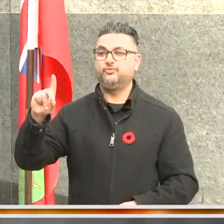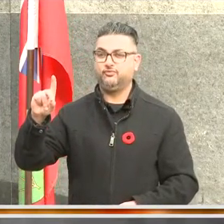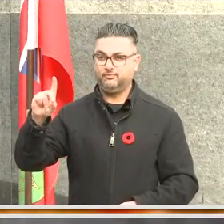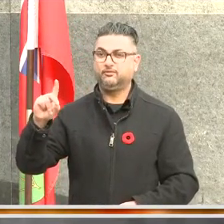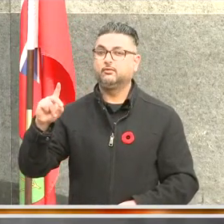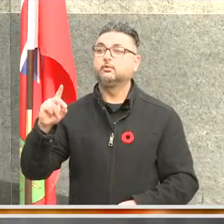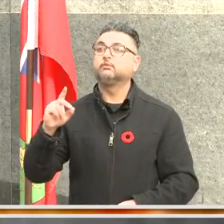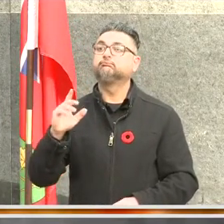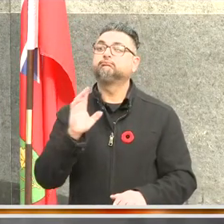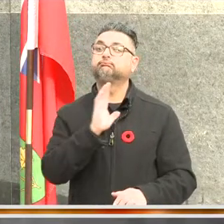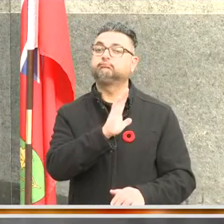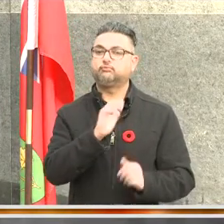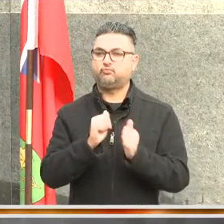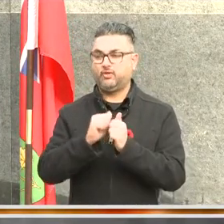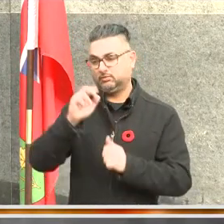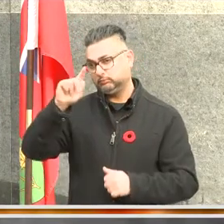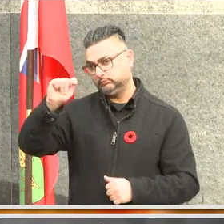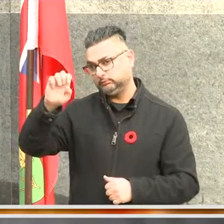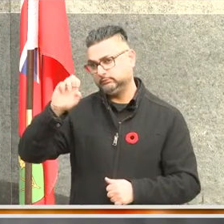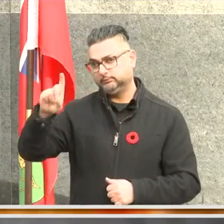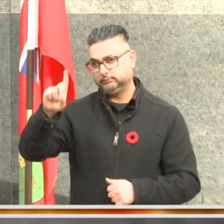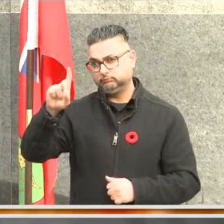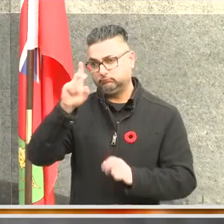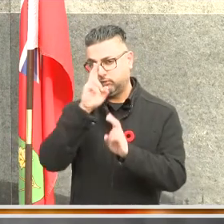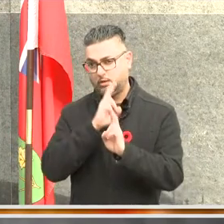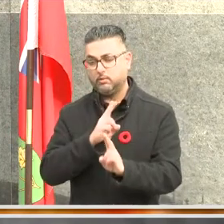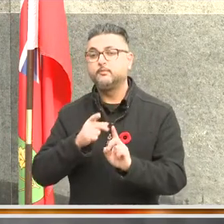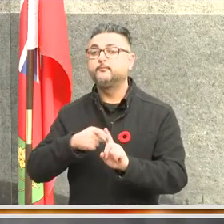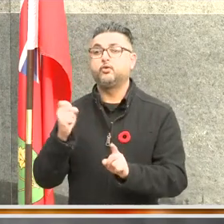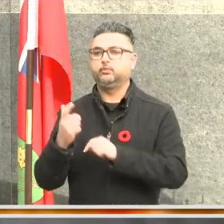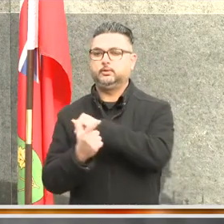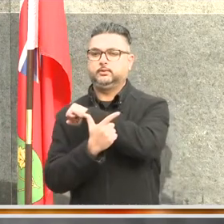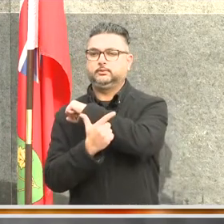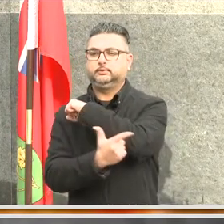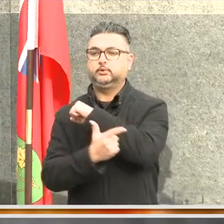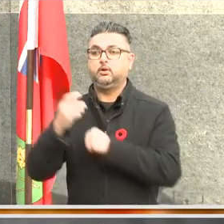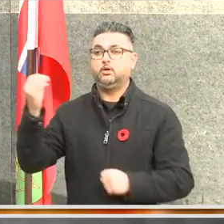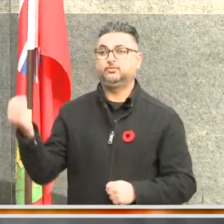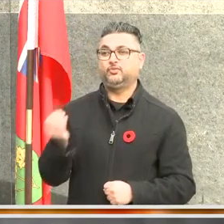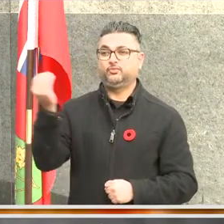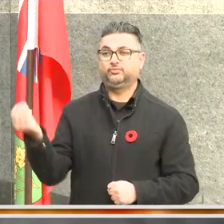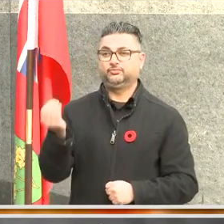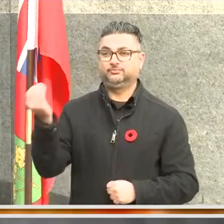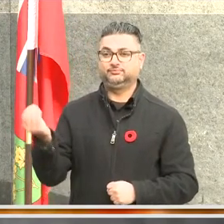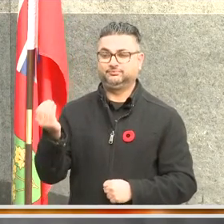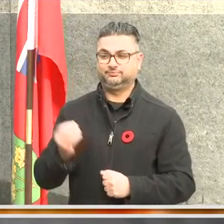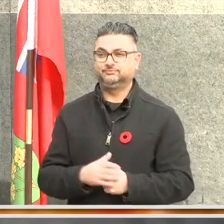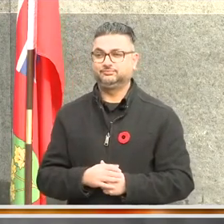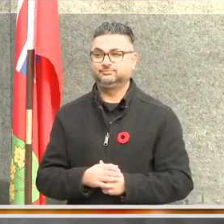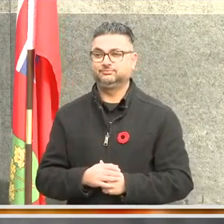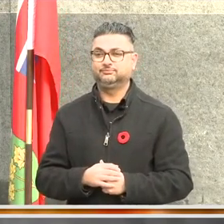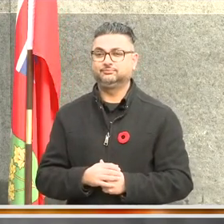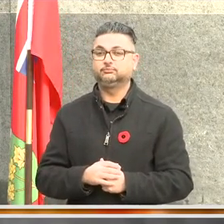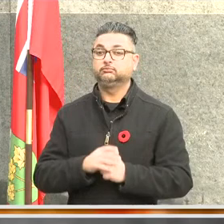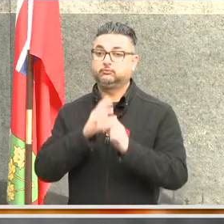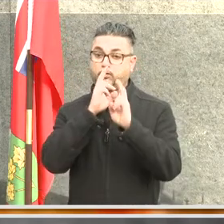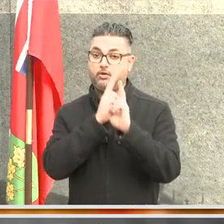Speaker of the Legislative Assembly of Ontario, President de l'Assemblée Législative, the Honorable Lisa